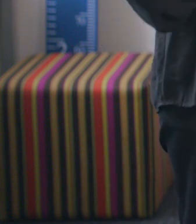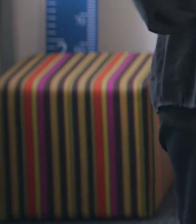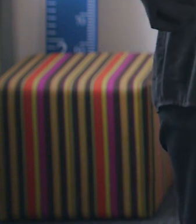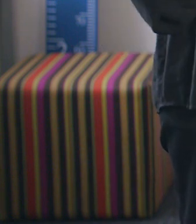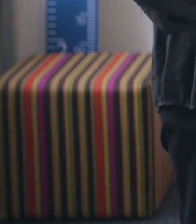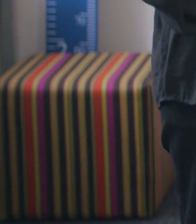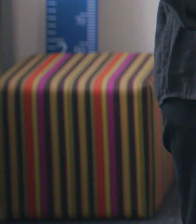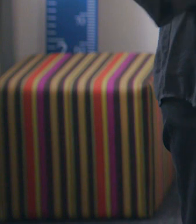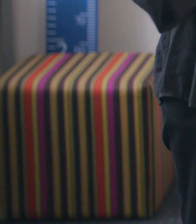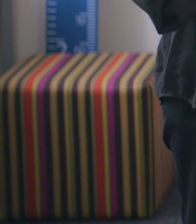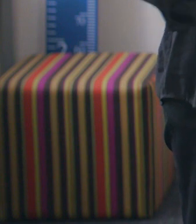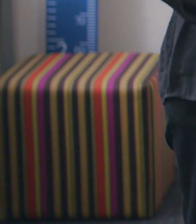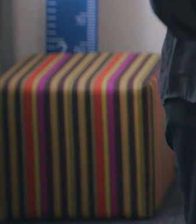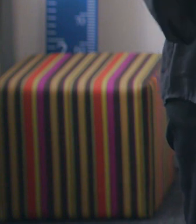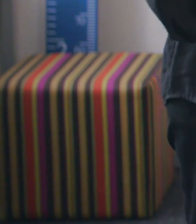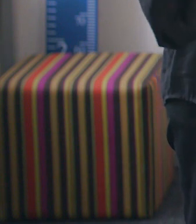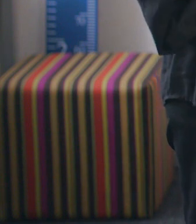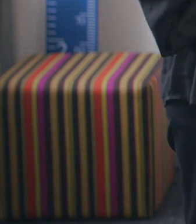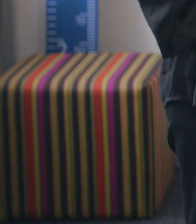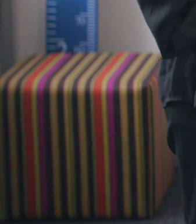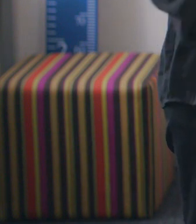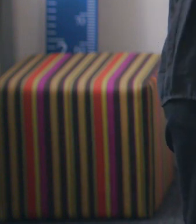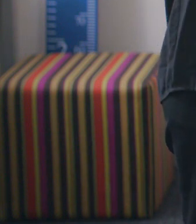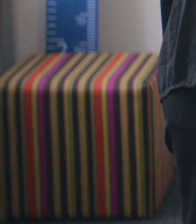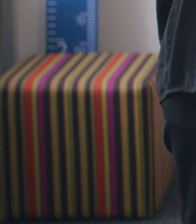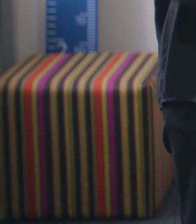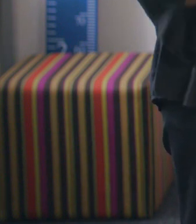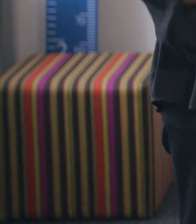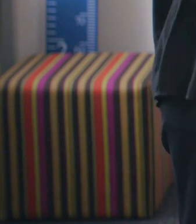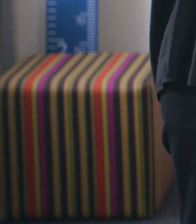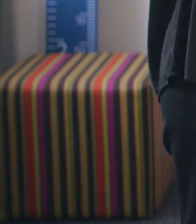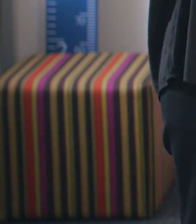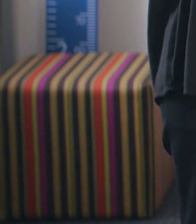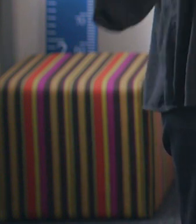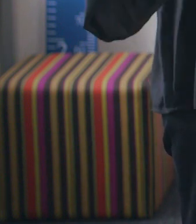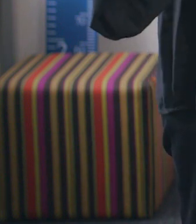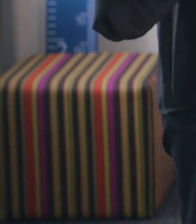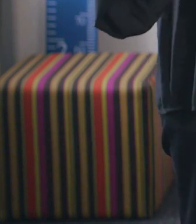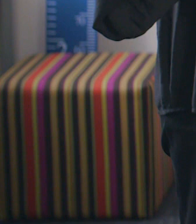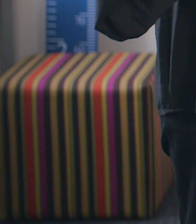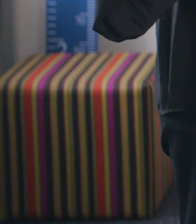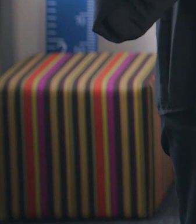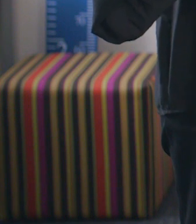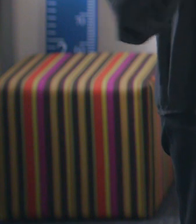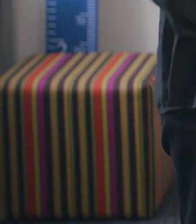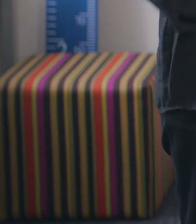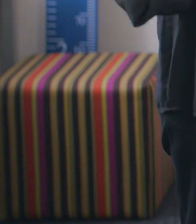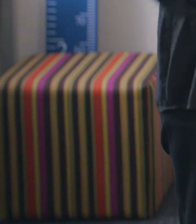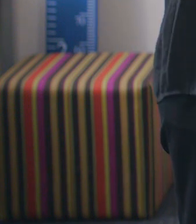us relax. Did you know that breathing deep into our tummy also helps